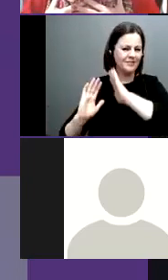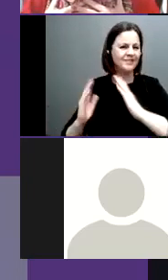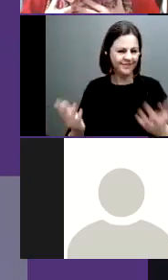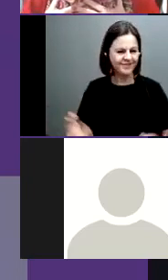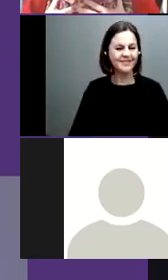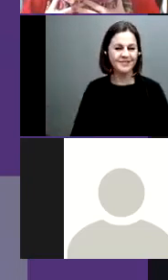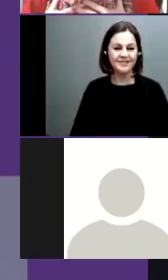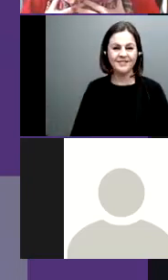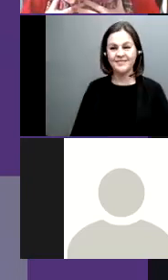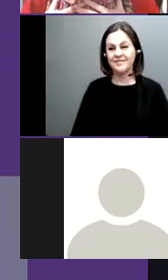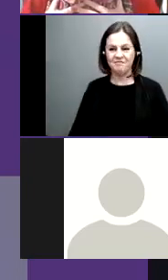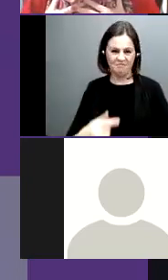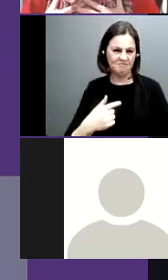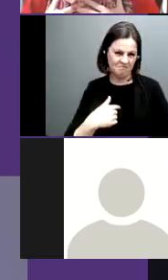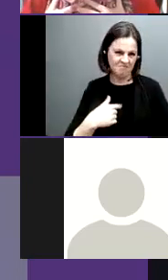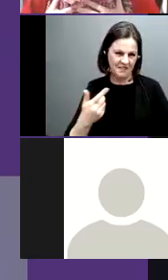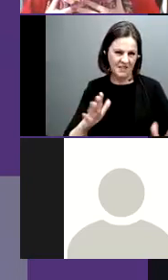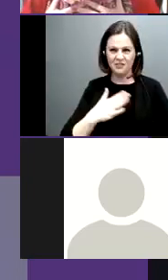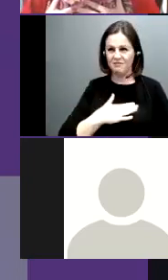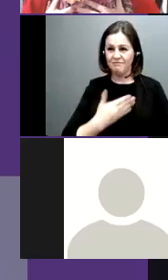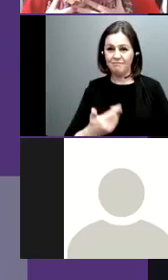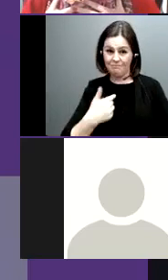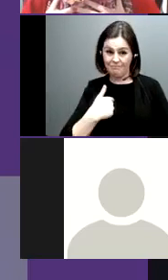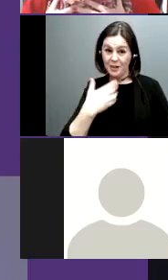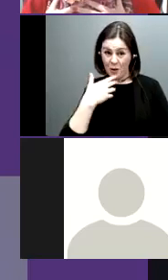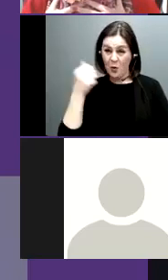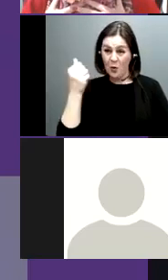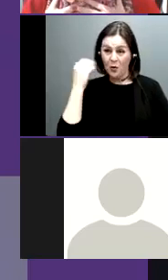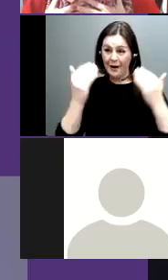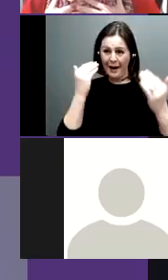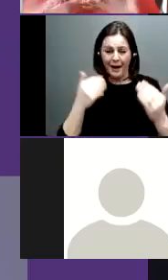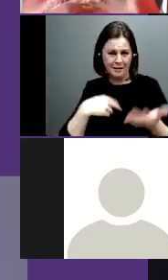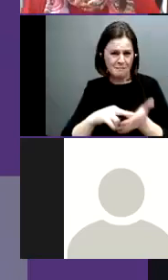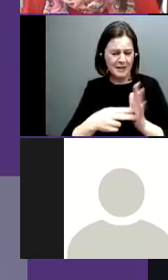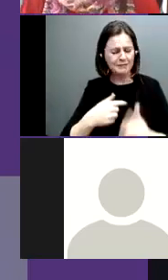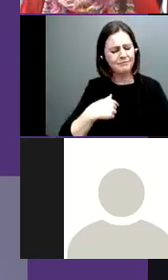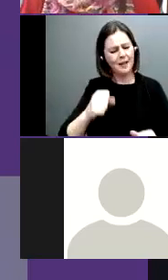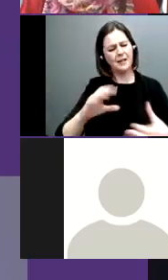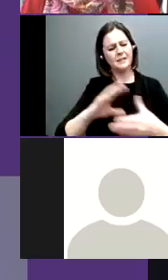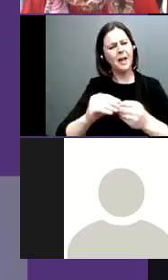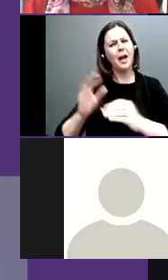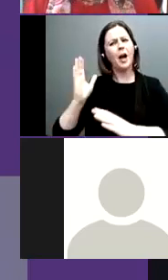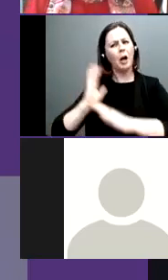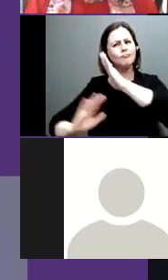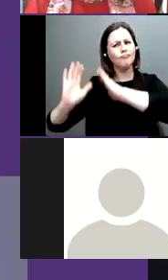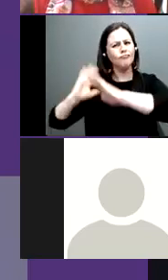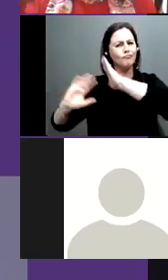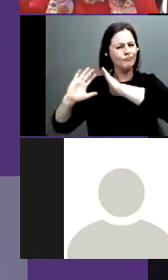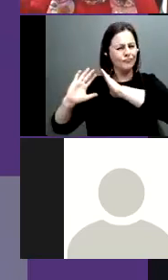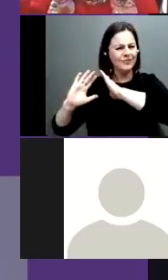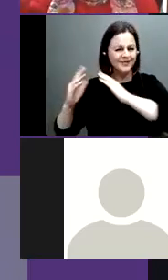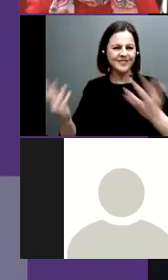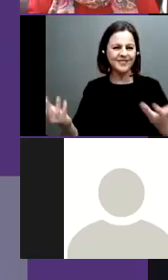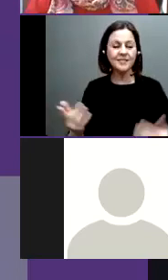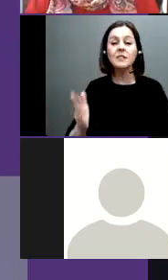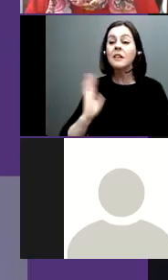all of you that I am an older adult, I get to say back in the day. So back in the day, the way that we